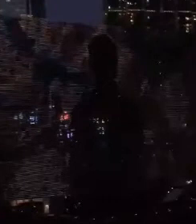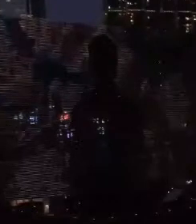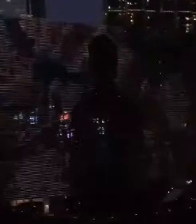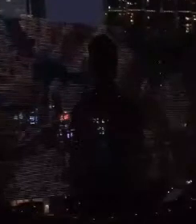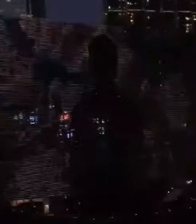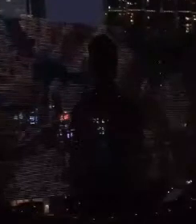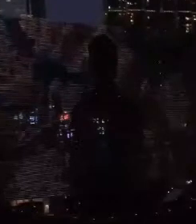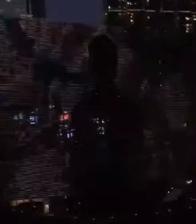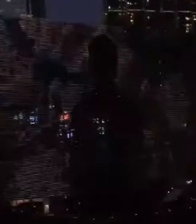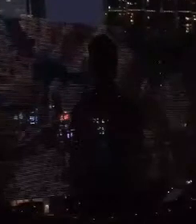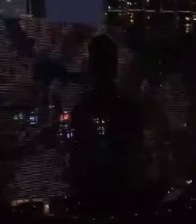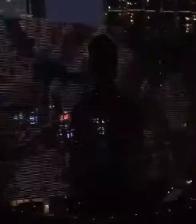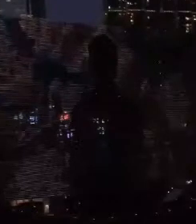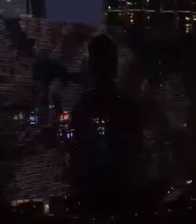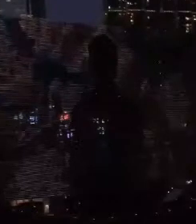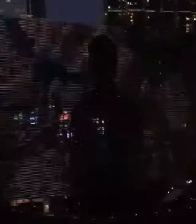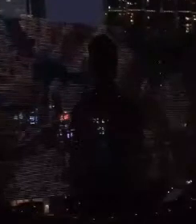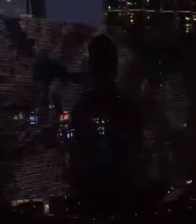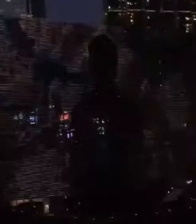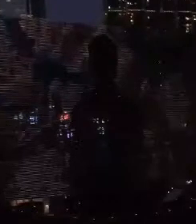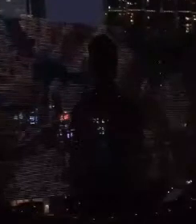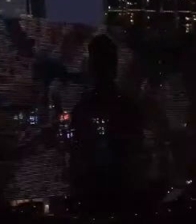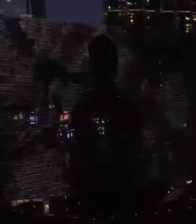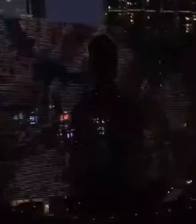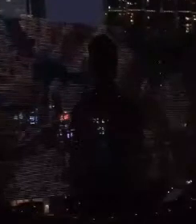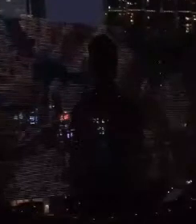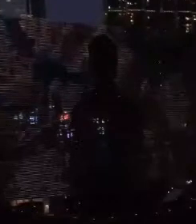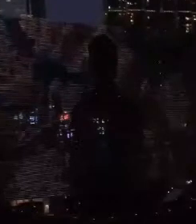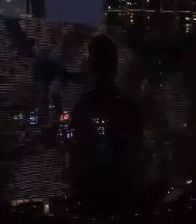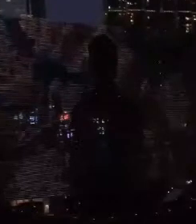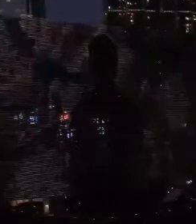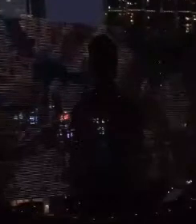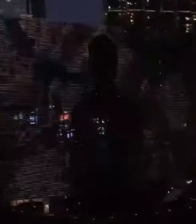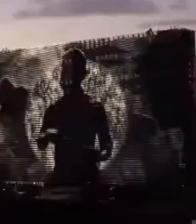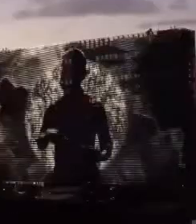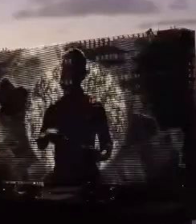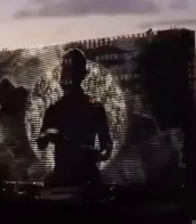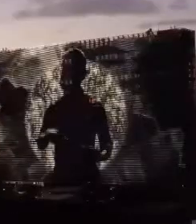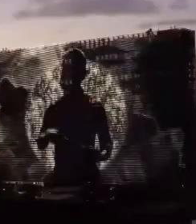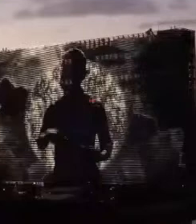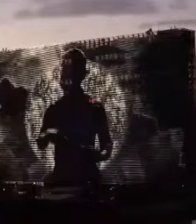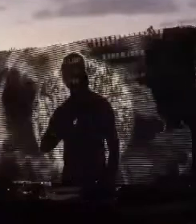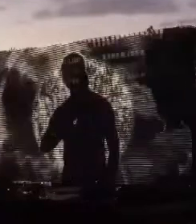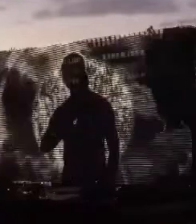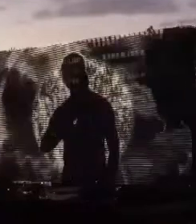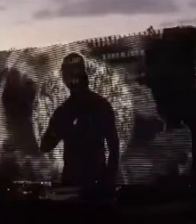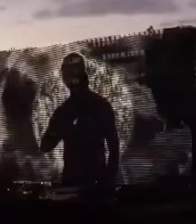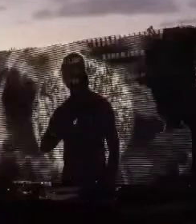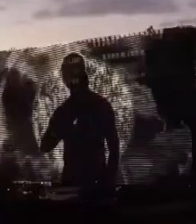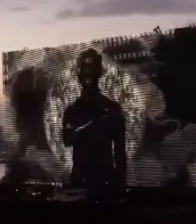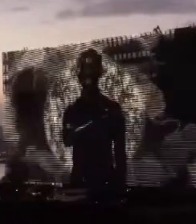used Kusama's exhibition also as a jumping point to talk about